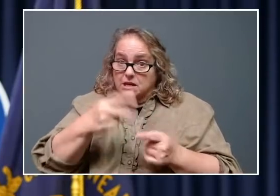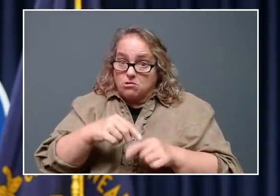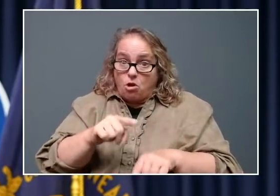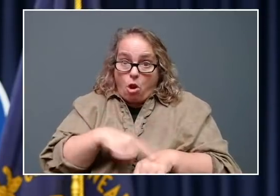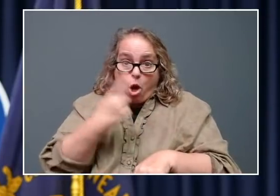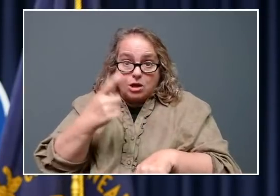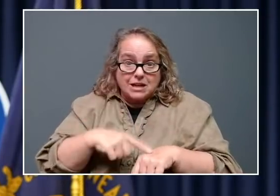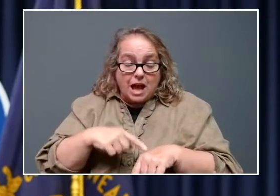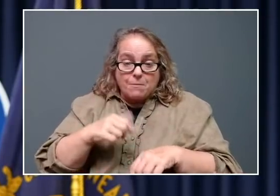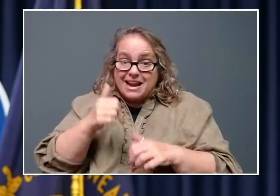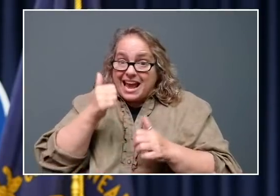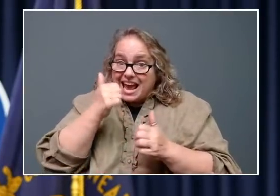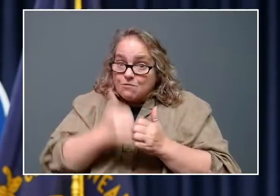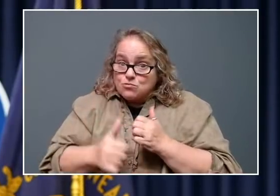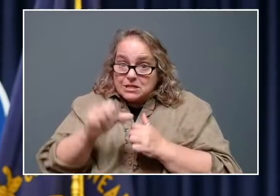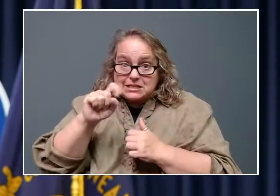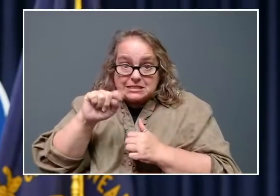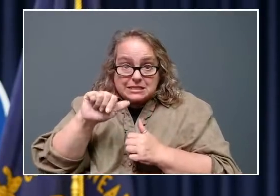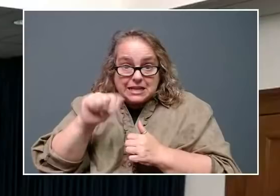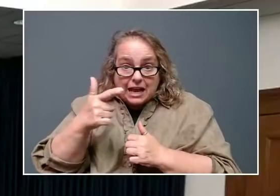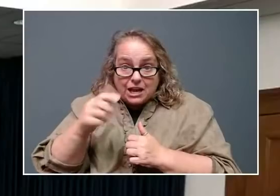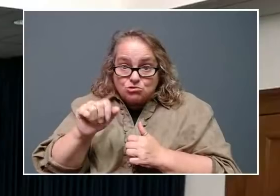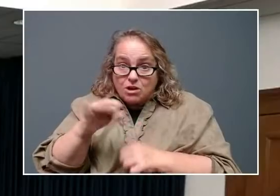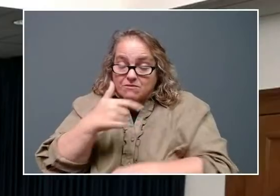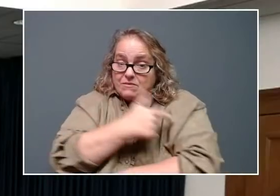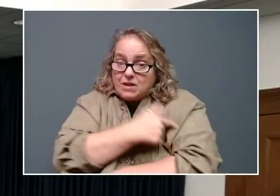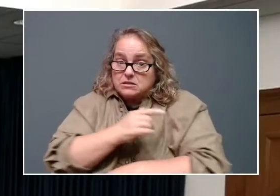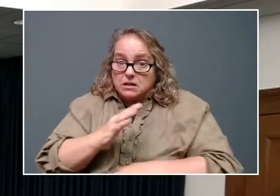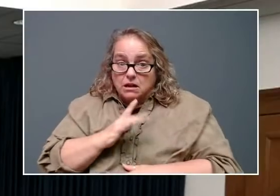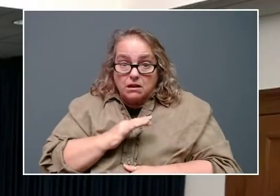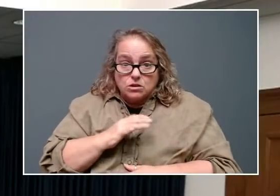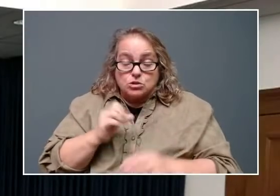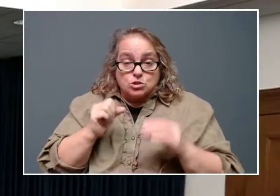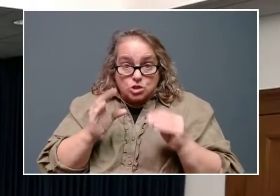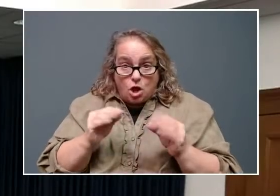of the vaccination process. So